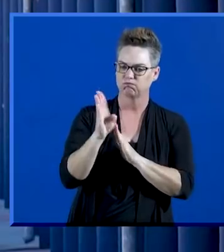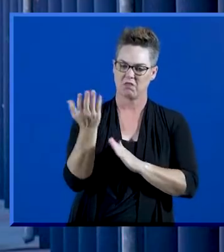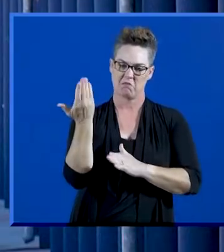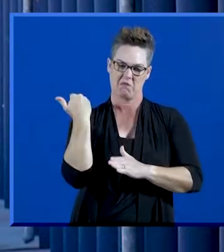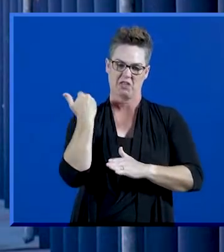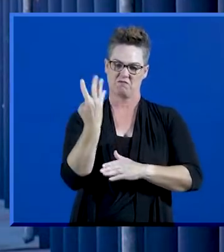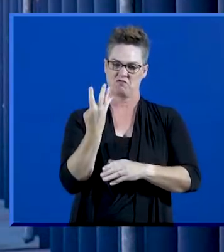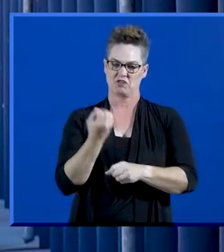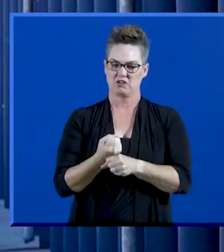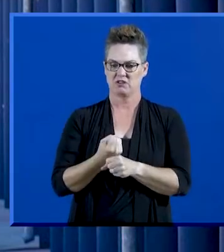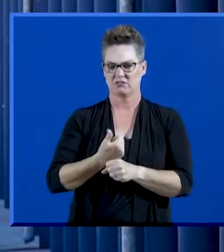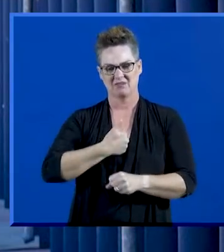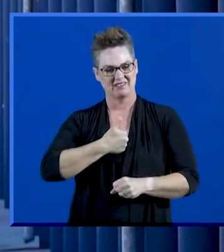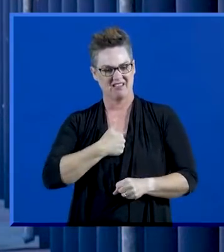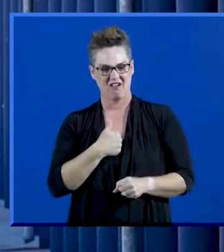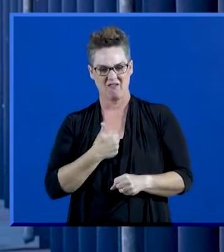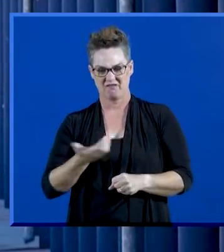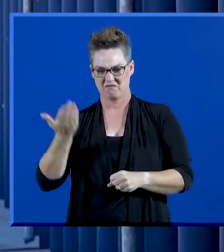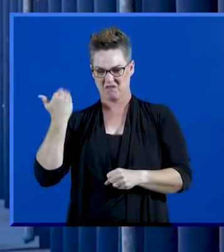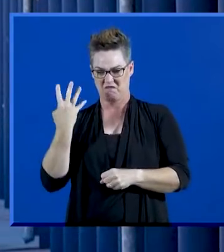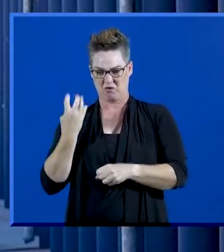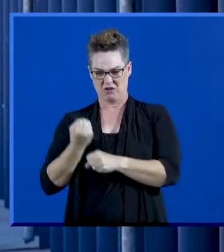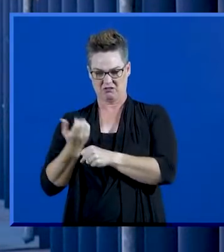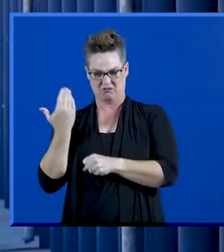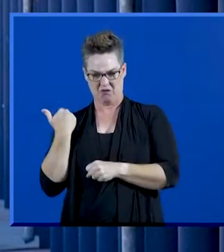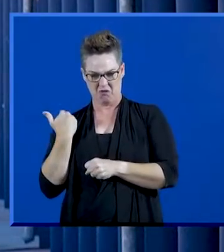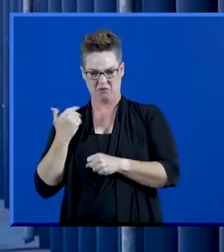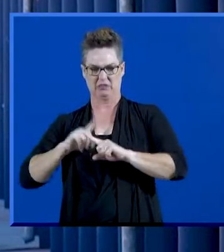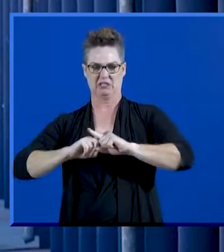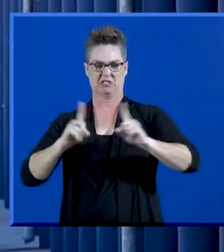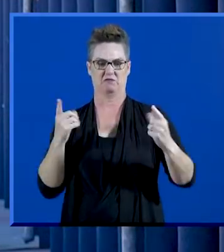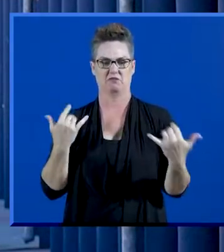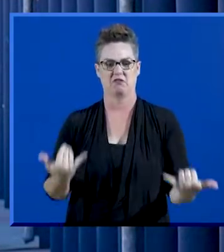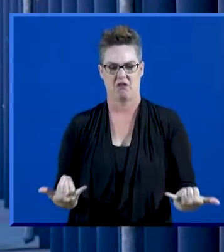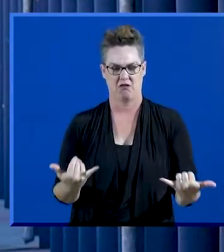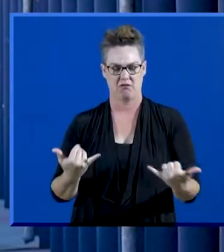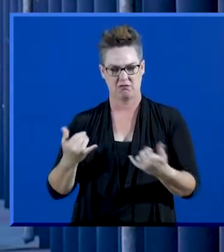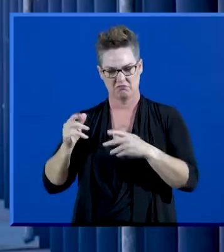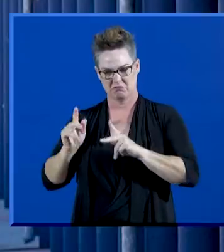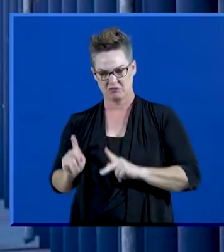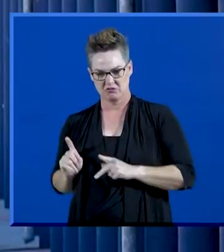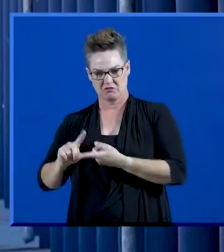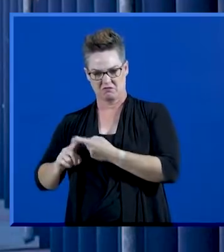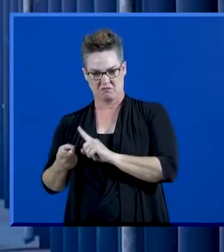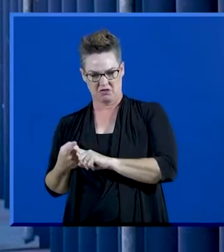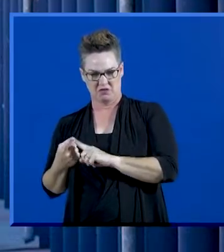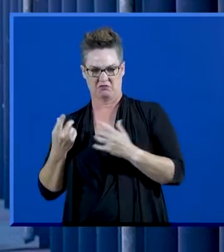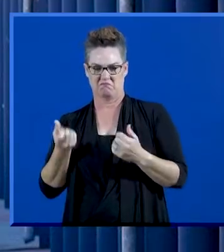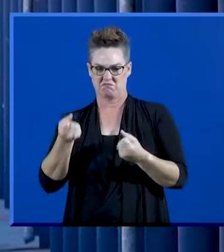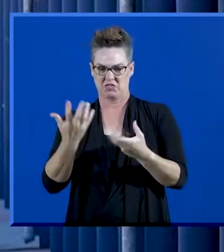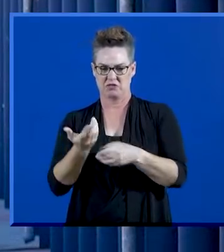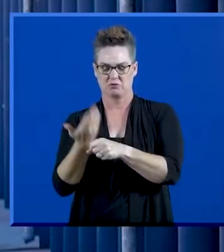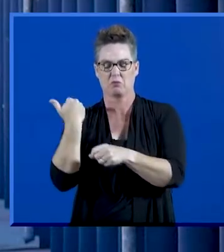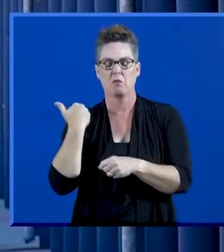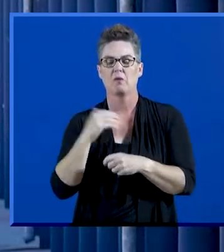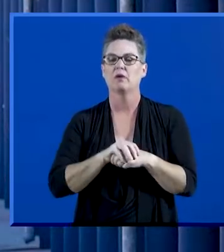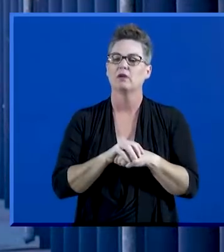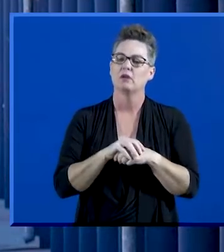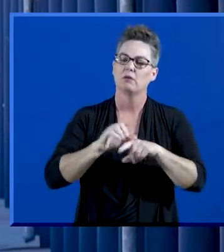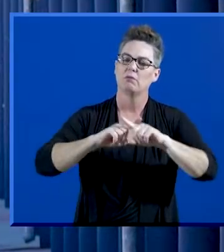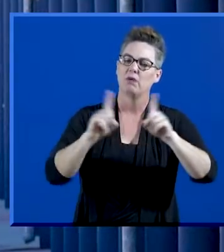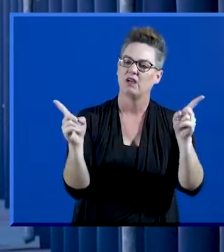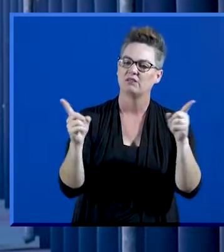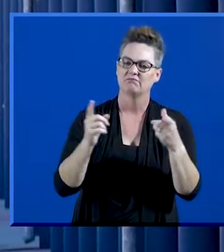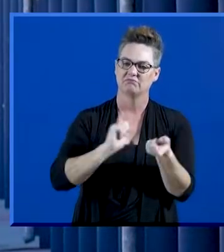have all grown over these past 4 years. I am not alone when I say that I am not the same student, person, or friend that I was all those years